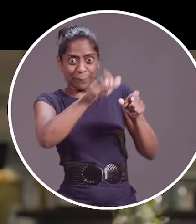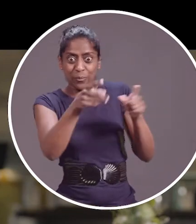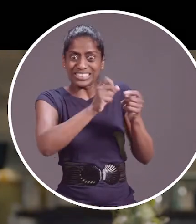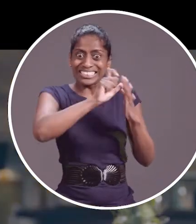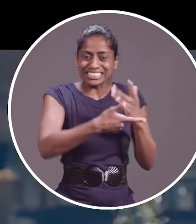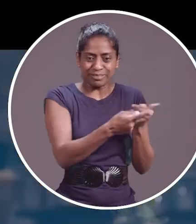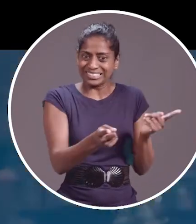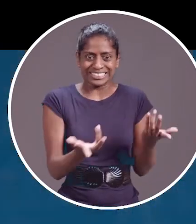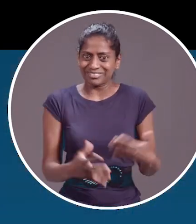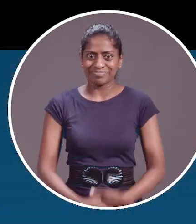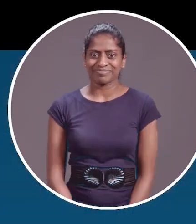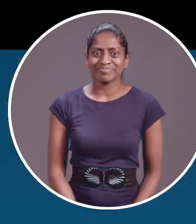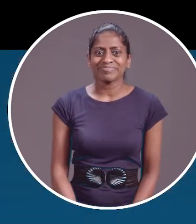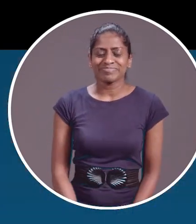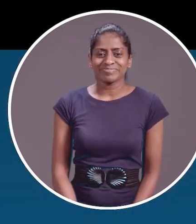with disabilities.